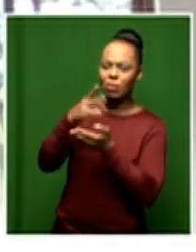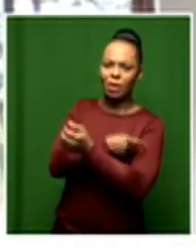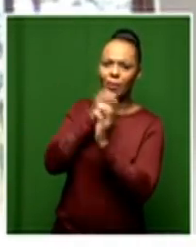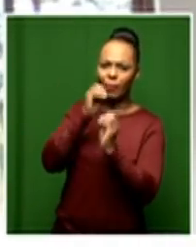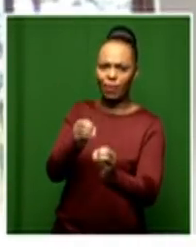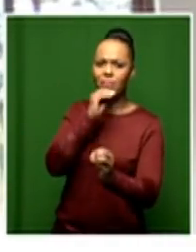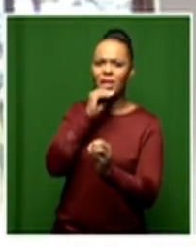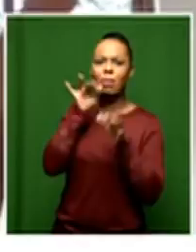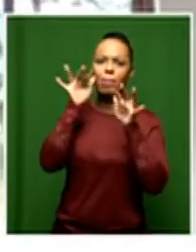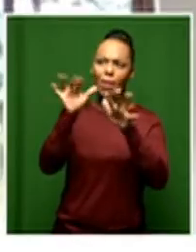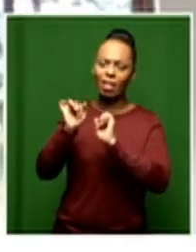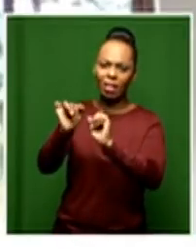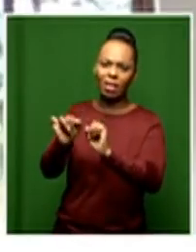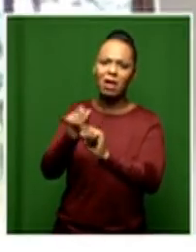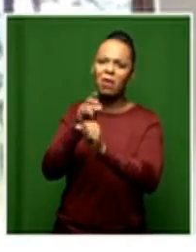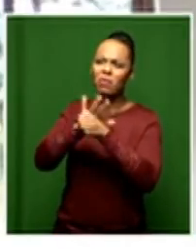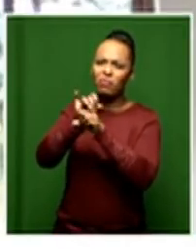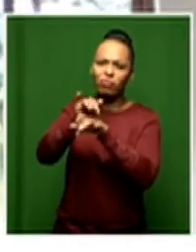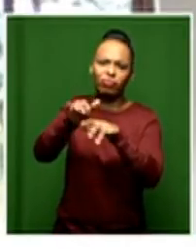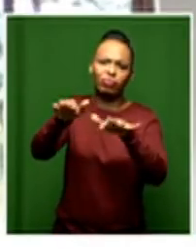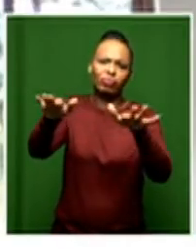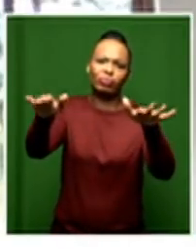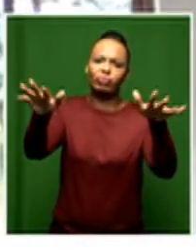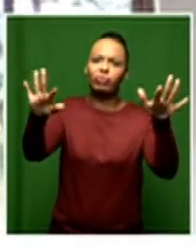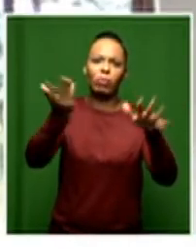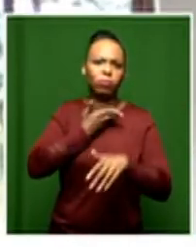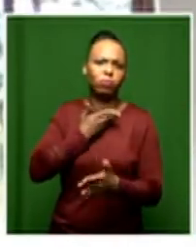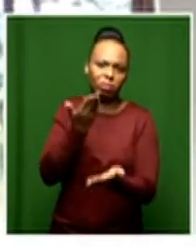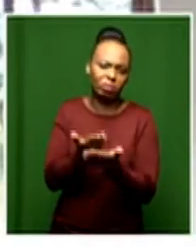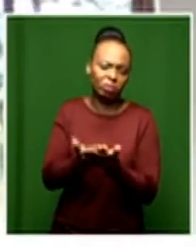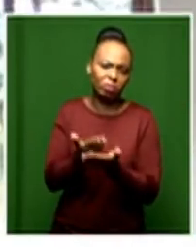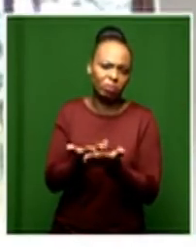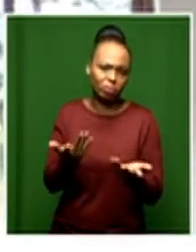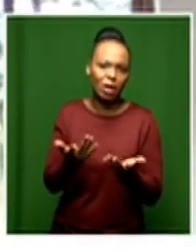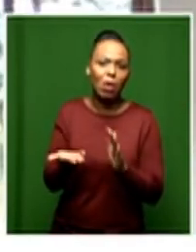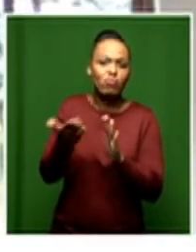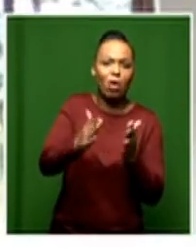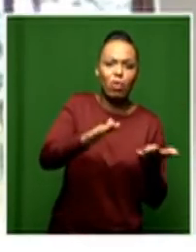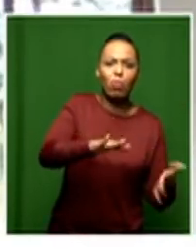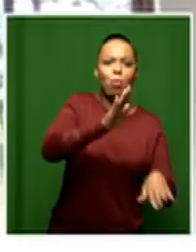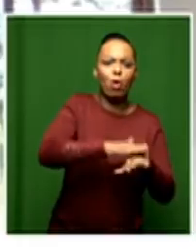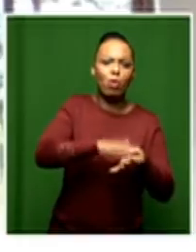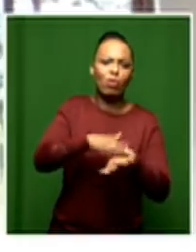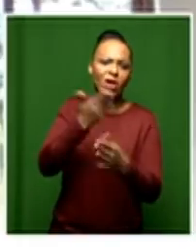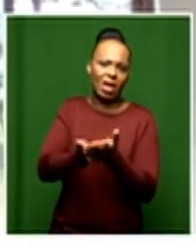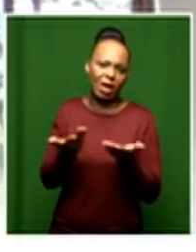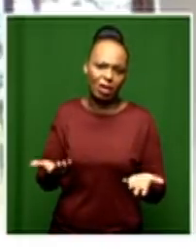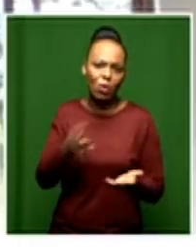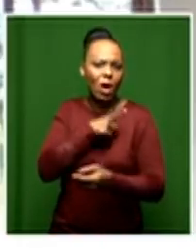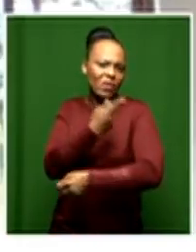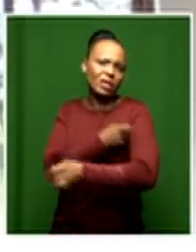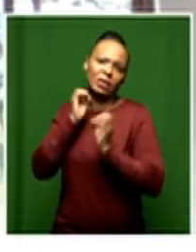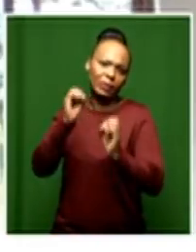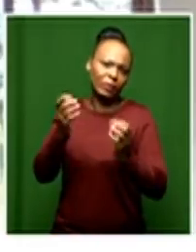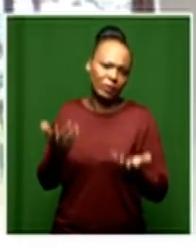generation of the virus adding mutations, and creating more variants that may escape the vaccines.